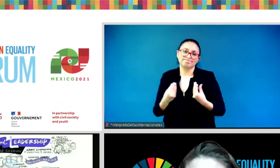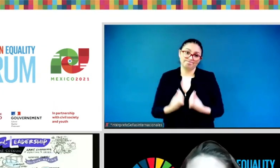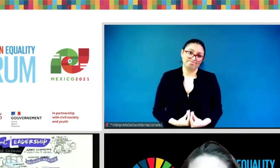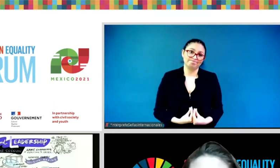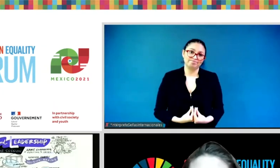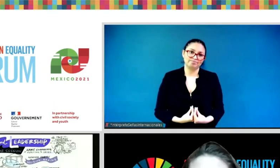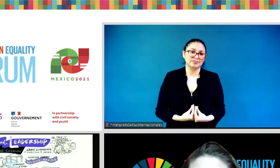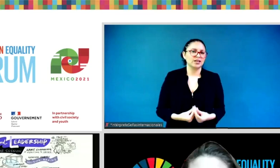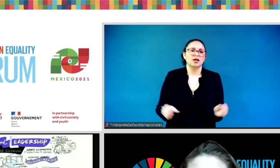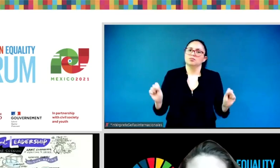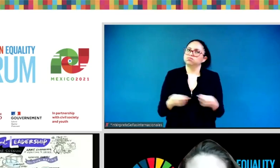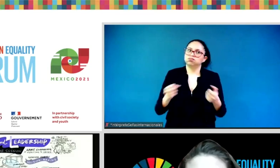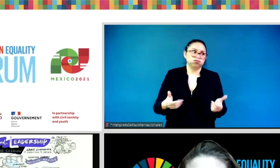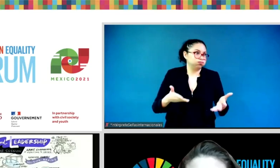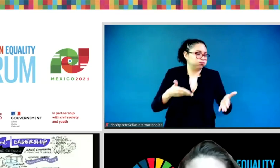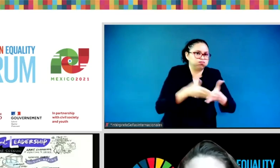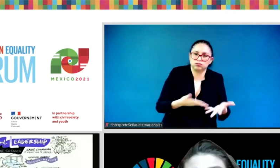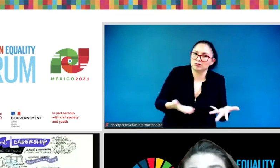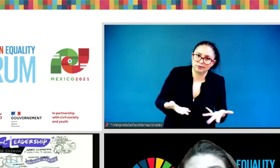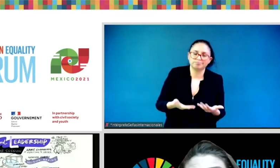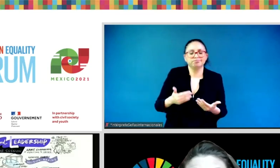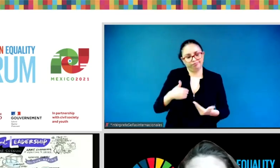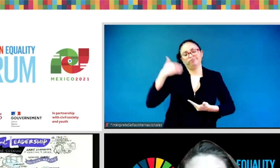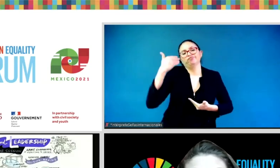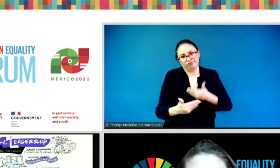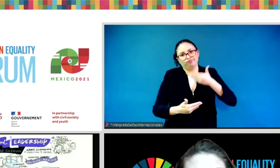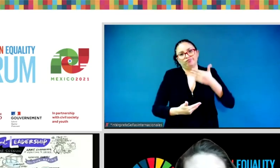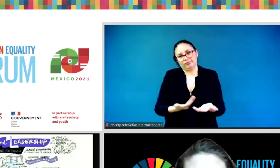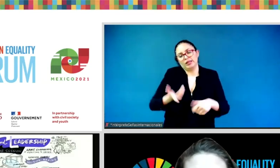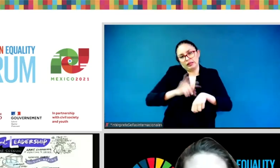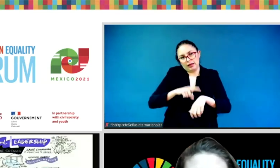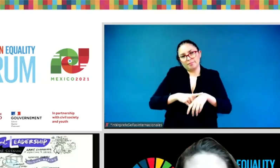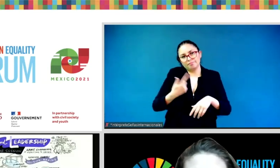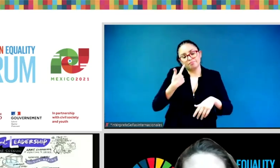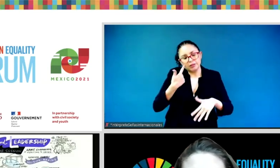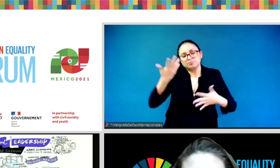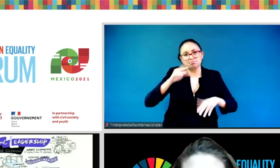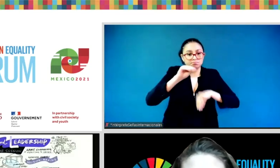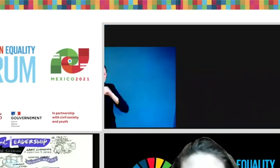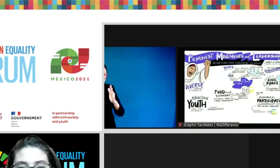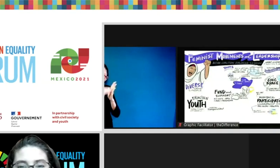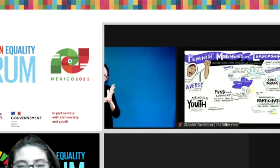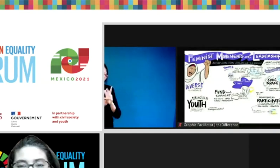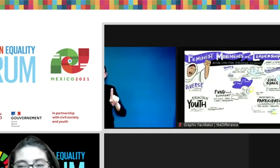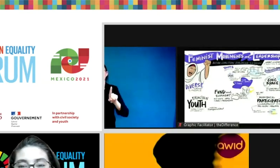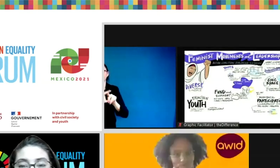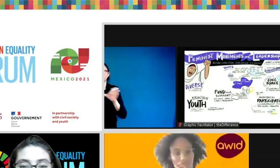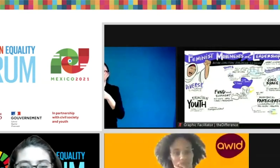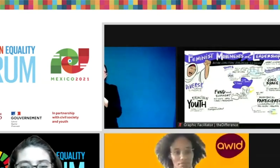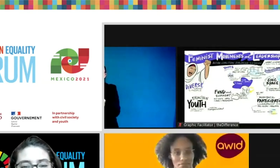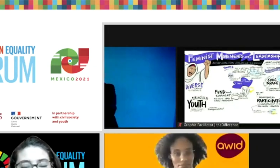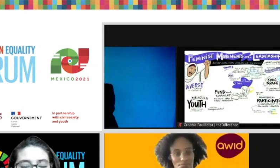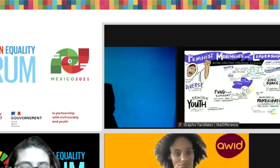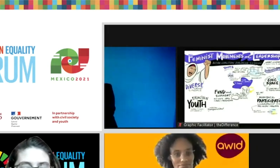creating more spaces for multi-stakeholder co-creation. That's something that we are still figuring out and improving,